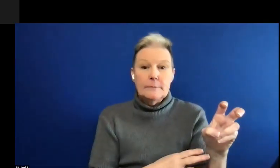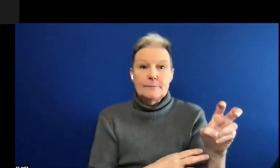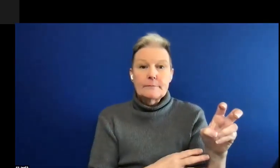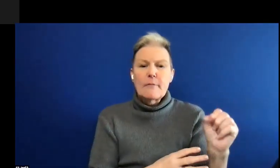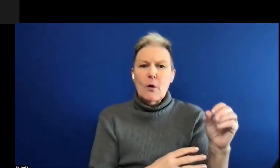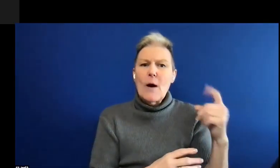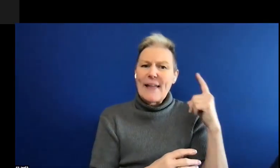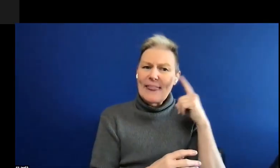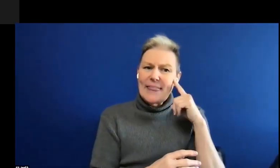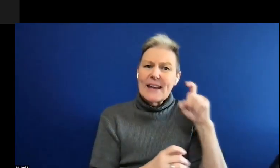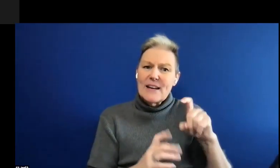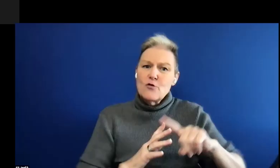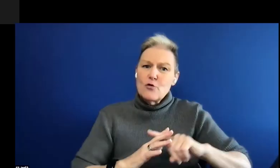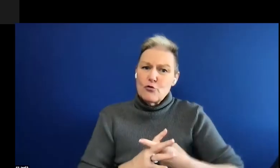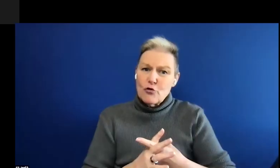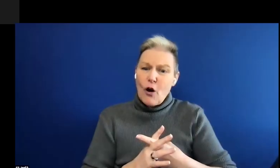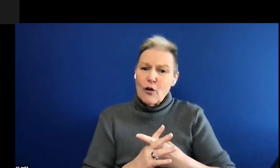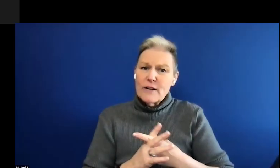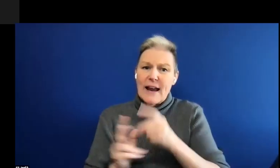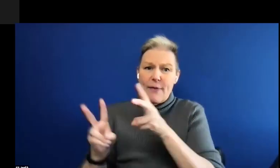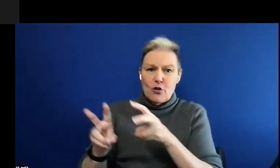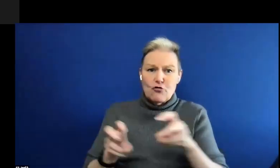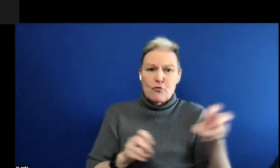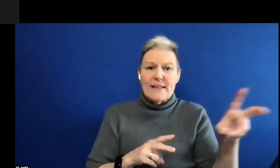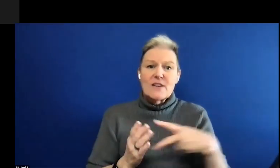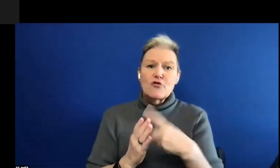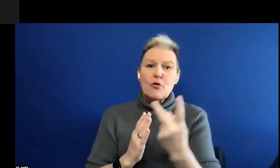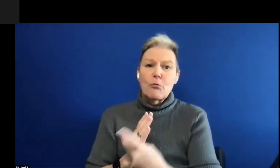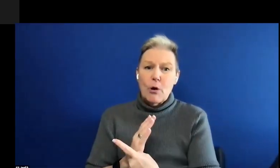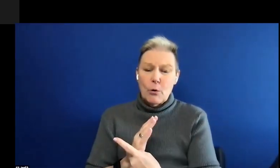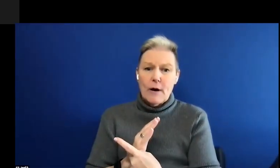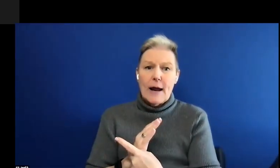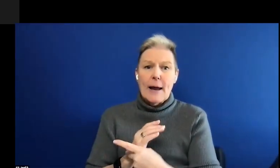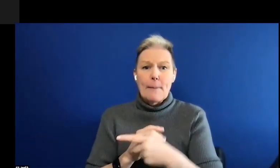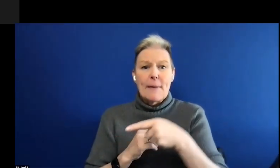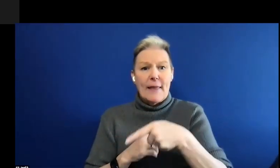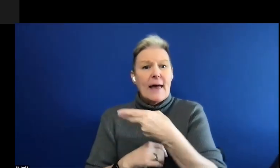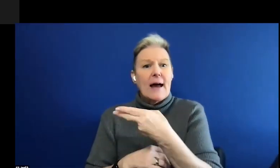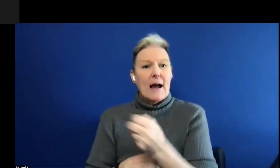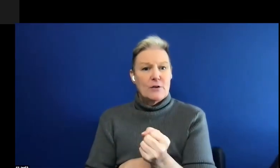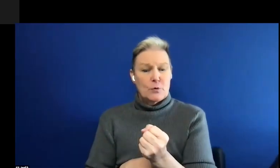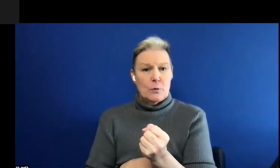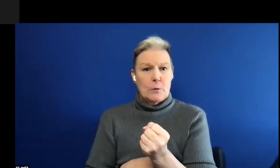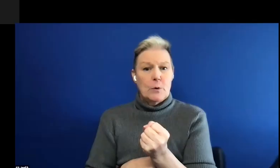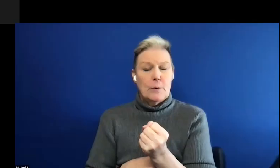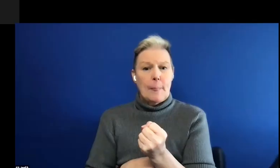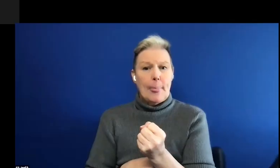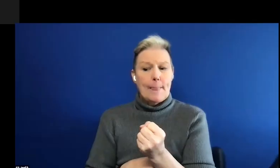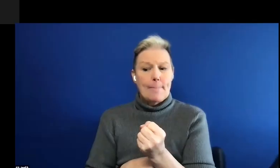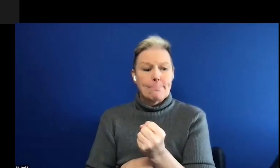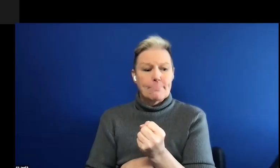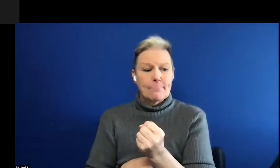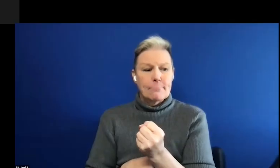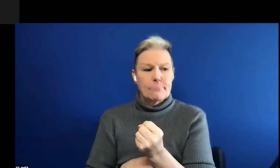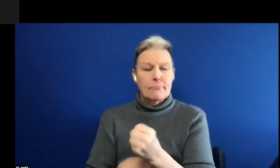think it needs to start in the transitional programs at the high schools, but also have